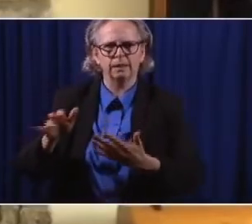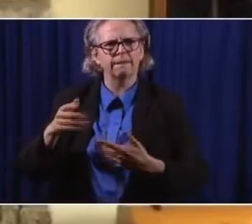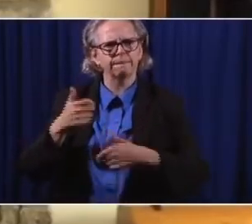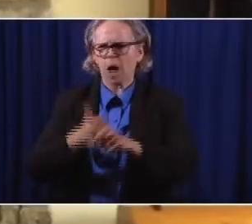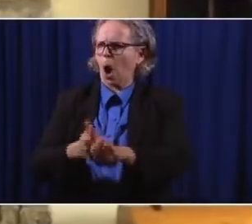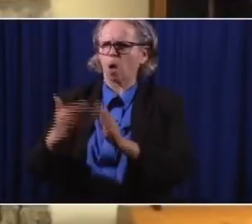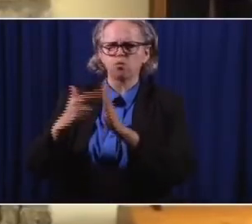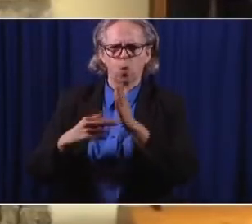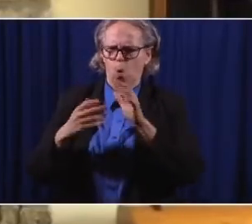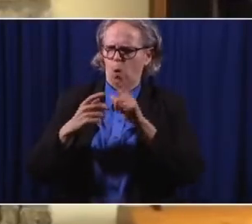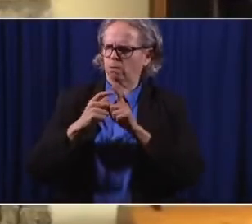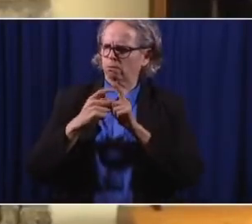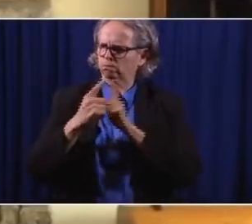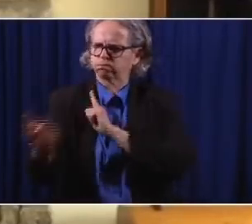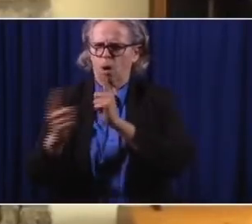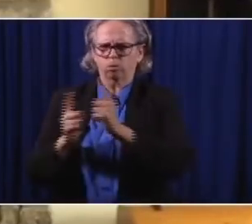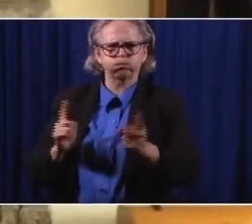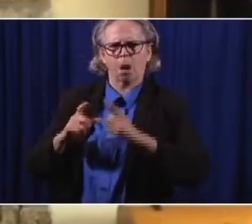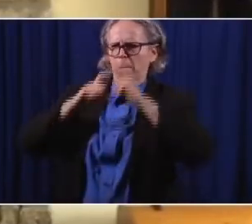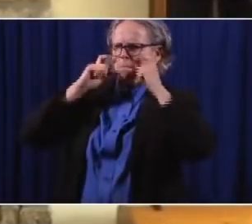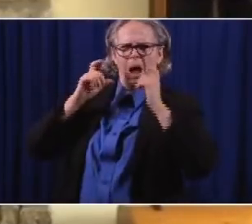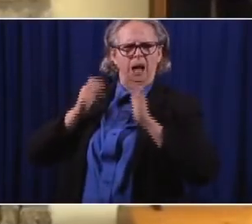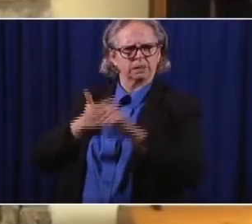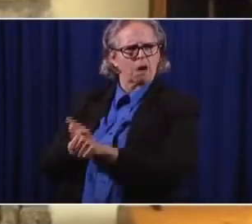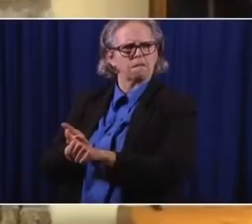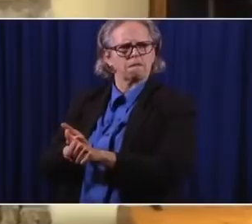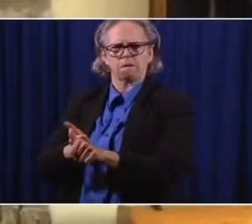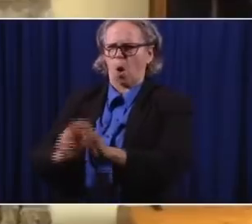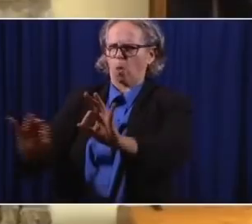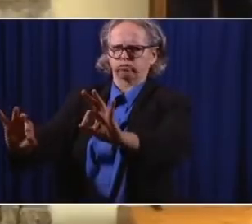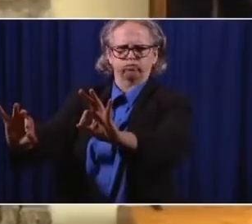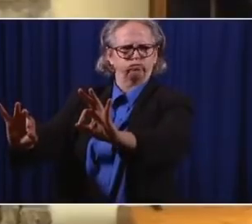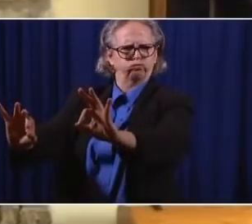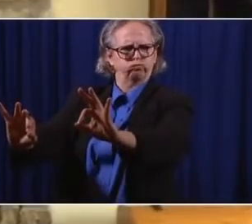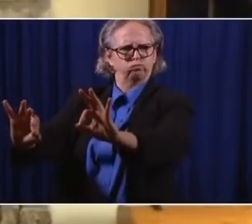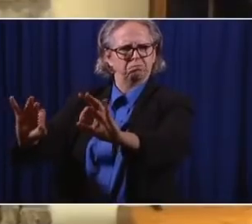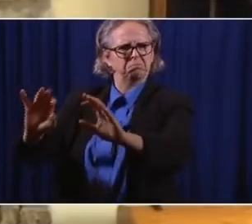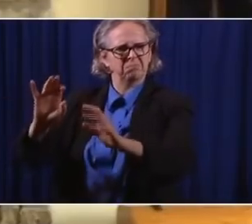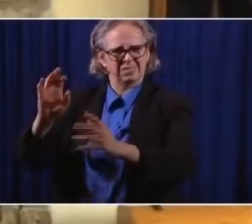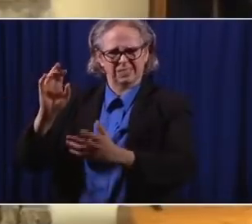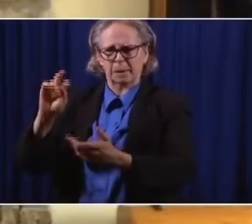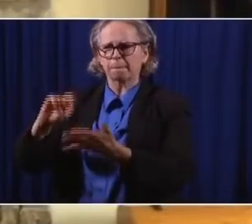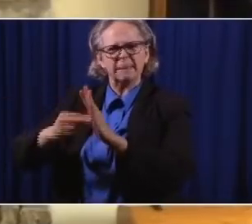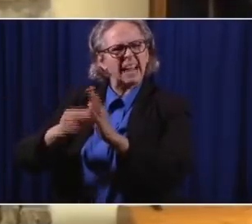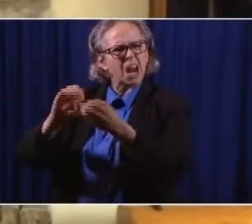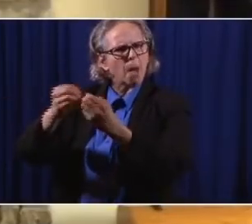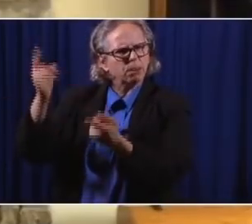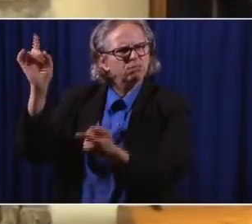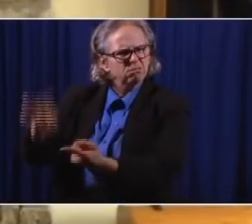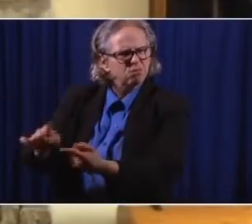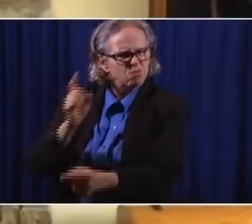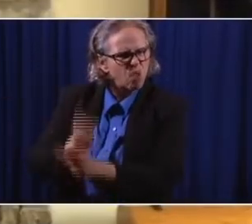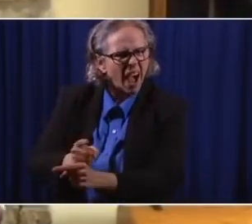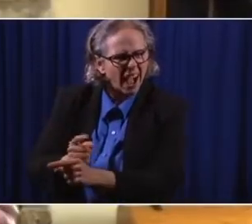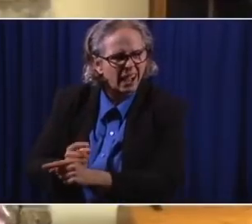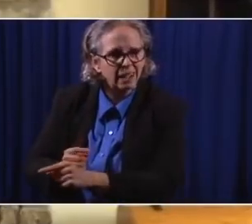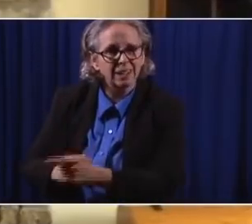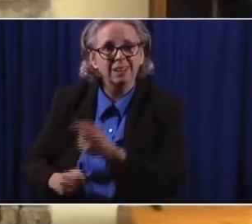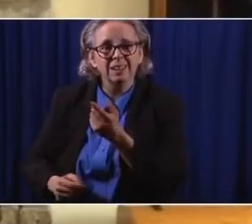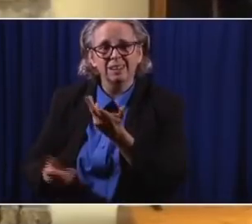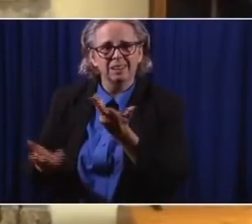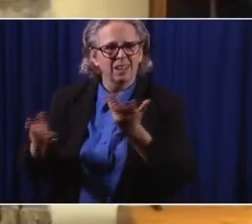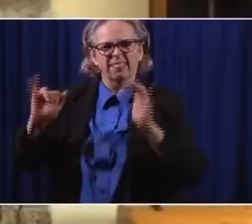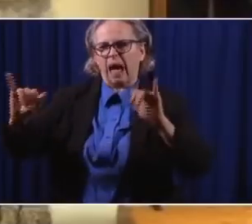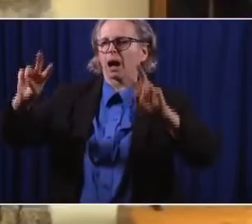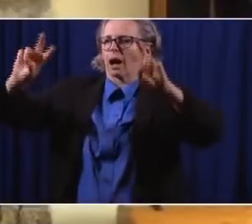much as possible. And we don't see a lot of spread generally. So that would be true with the schools as it will be for